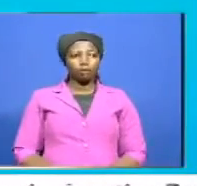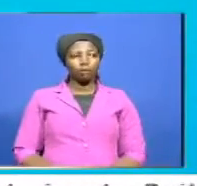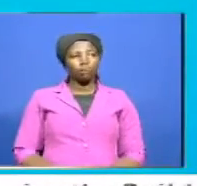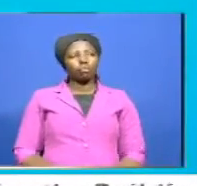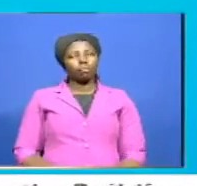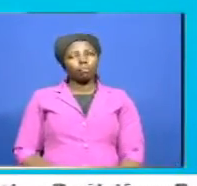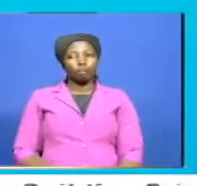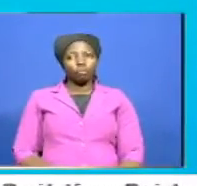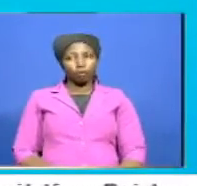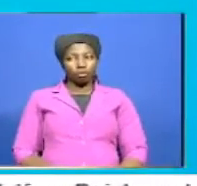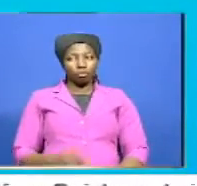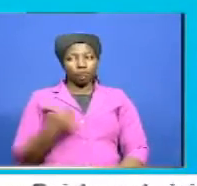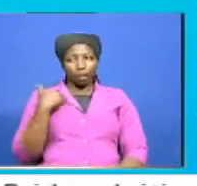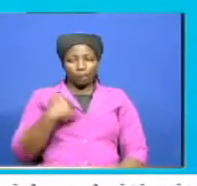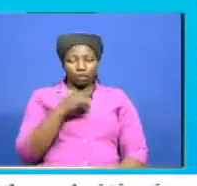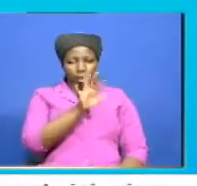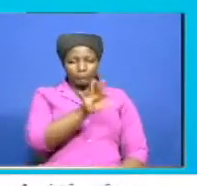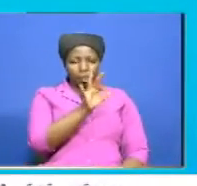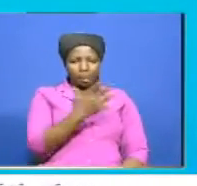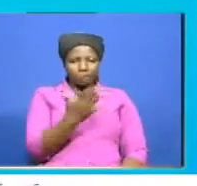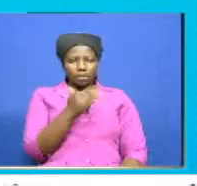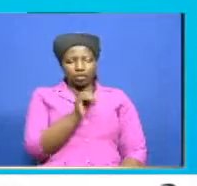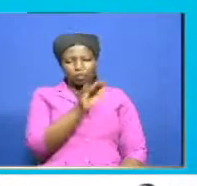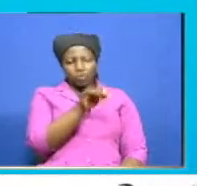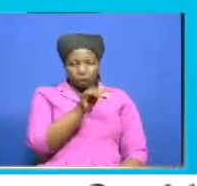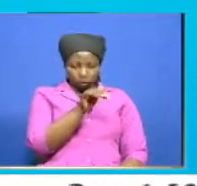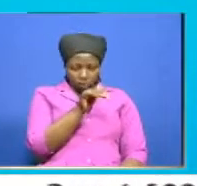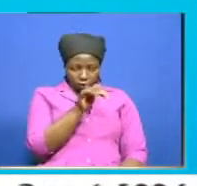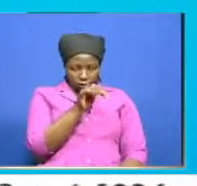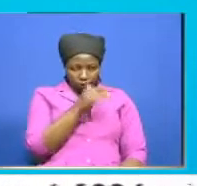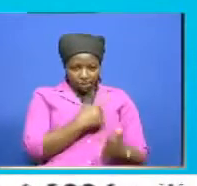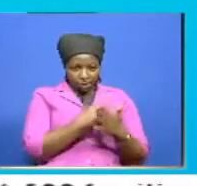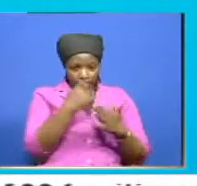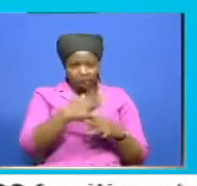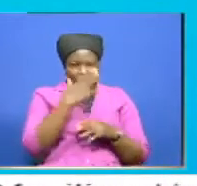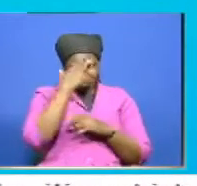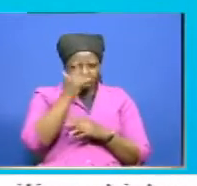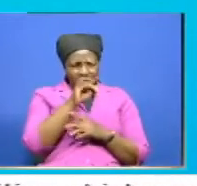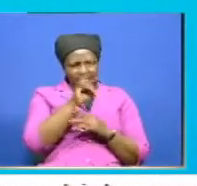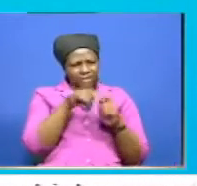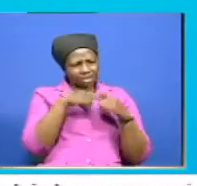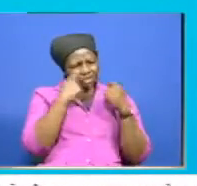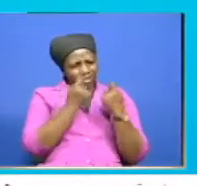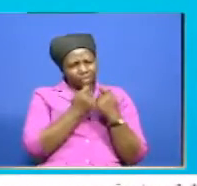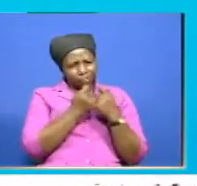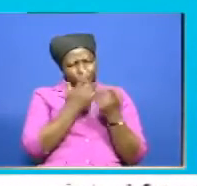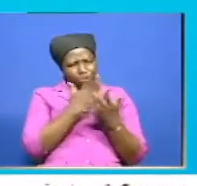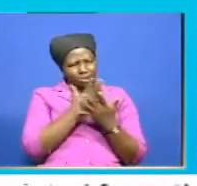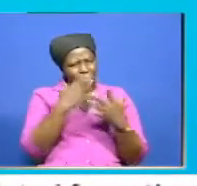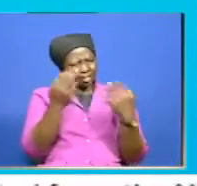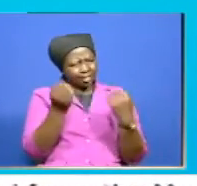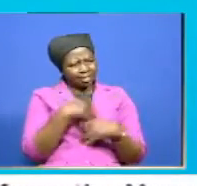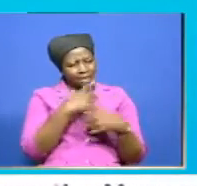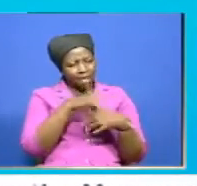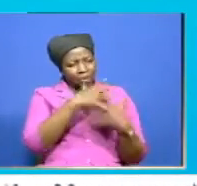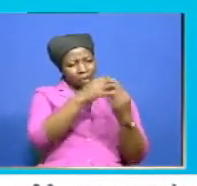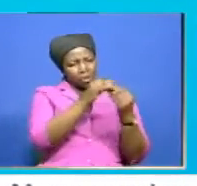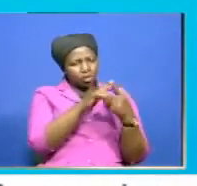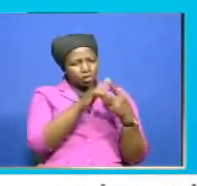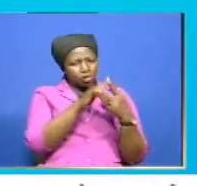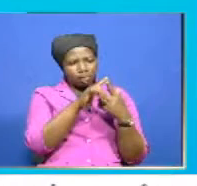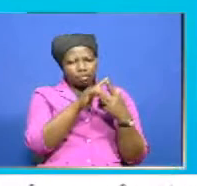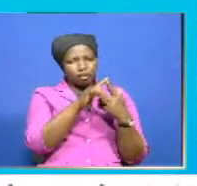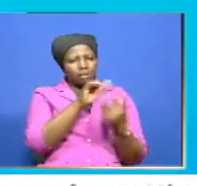I will pick out something that came out from the weekend, and this is because the teams were in a bubble when they were in Madrid, and that meant